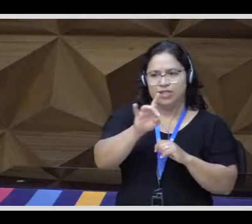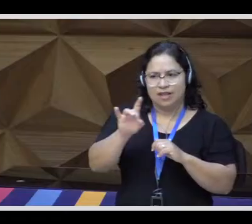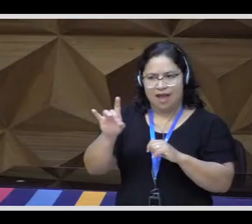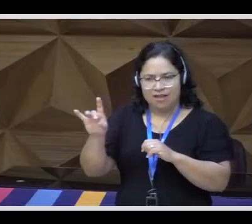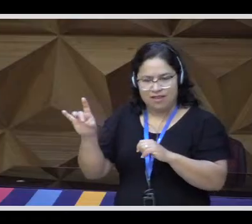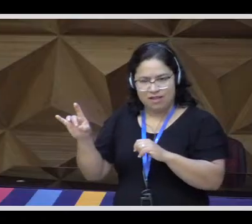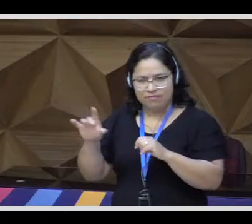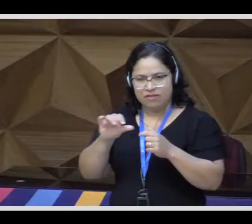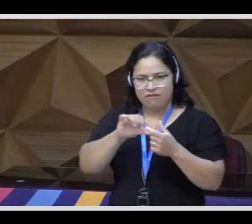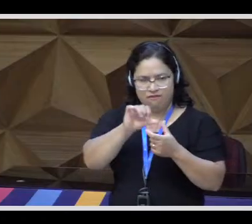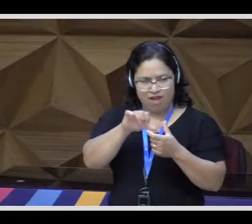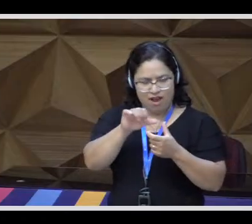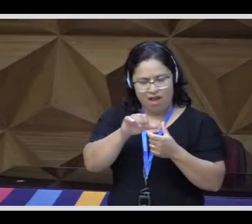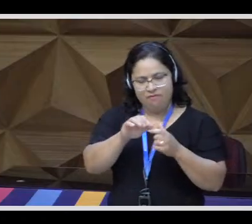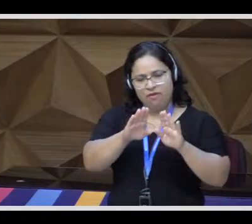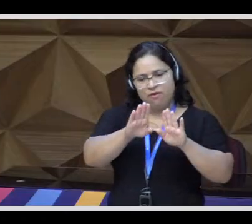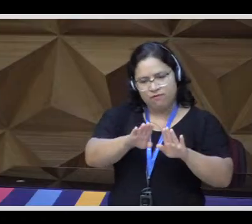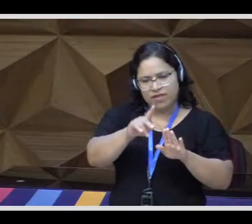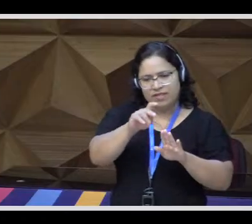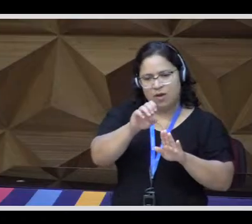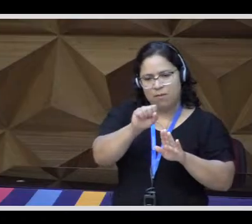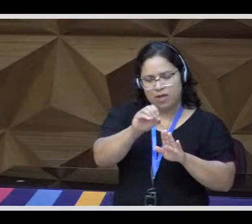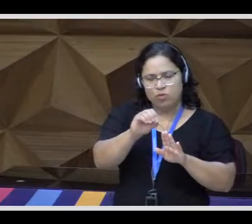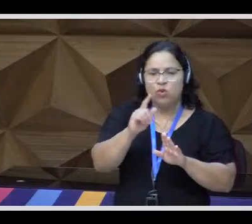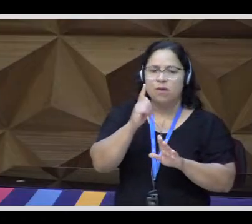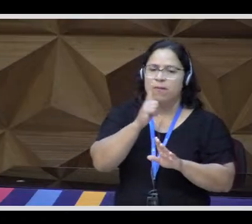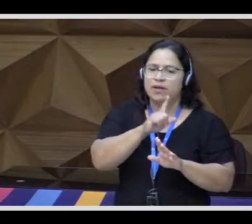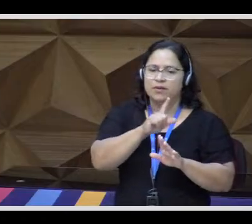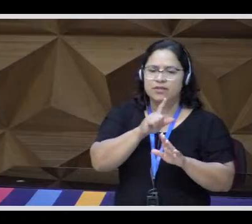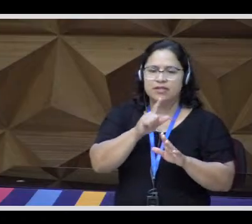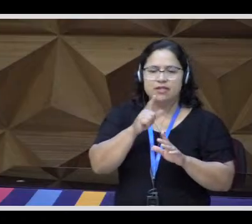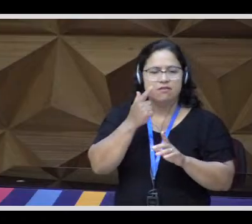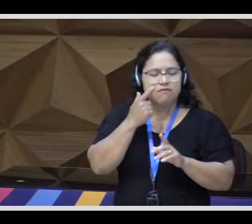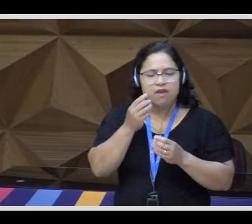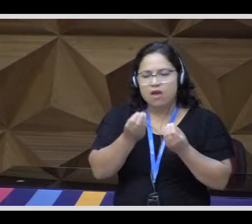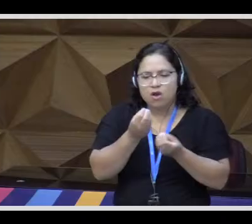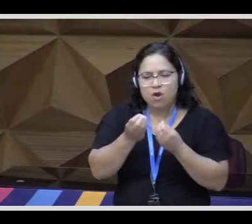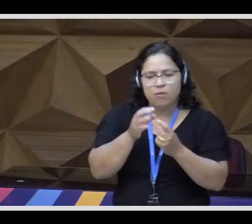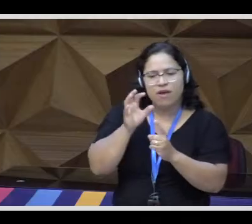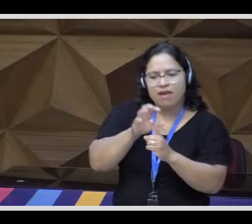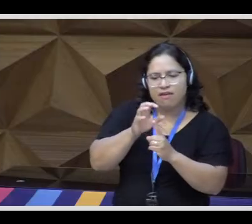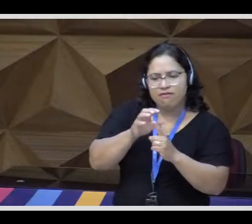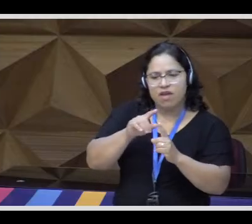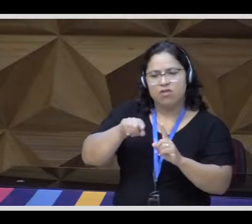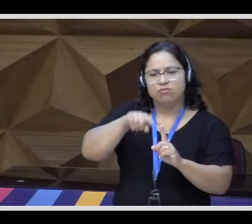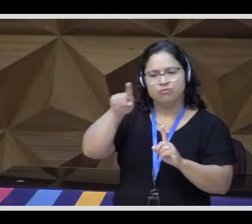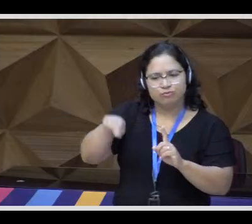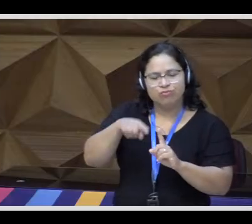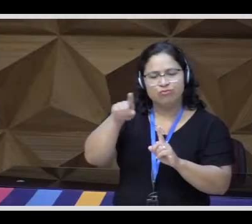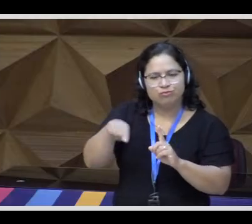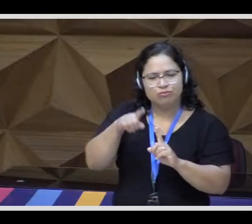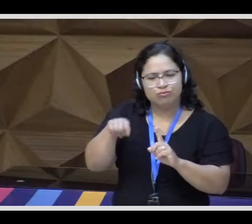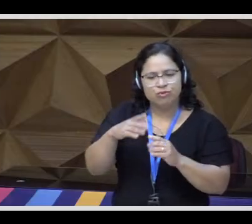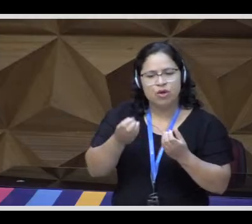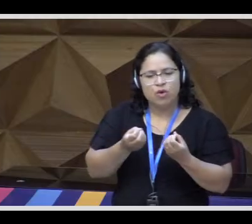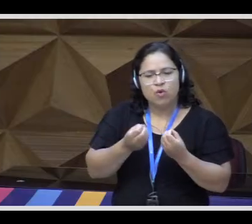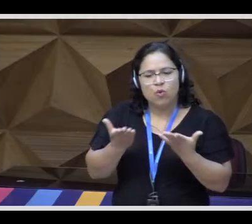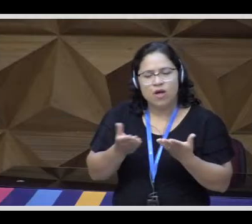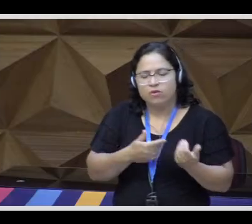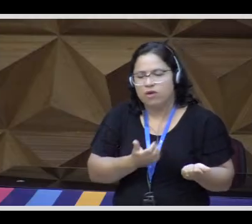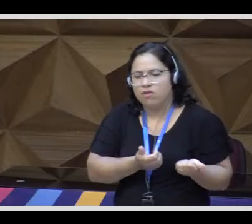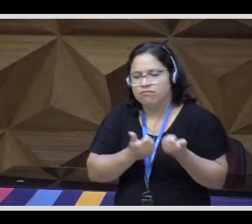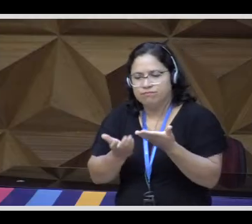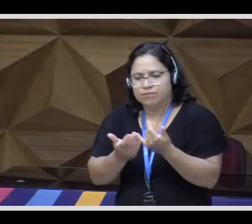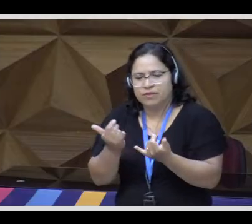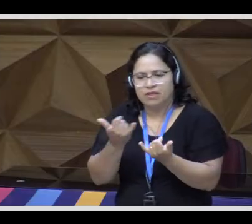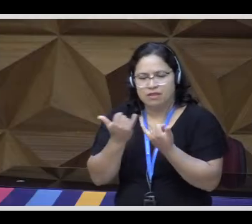the fixed effects and random effects of the models, and these random and fixed effects I can explain later if you are interested